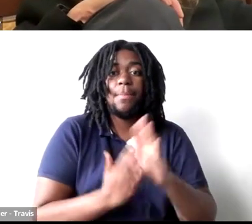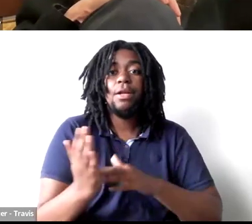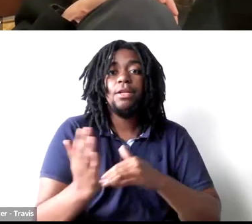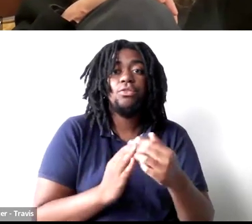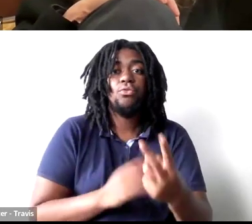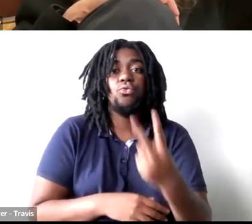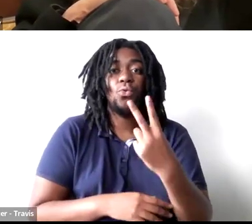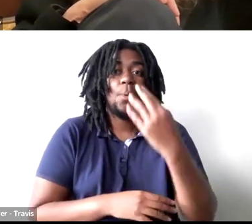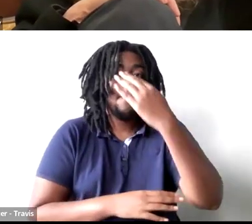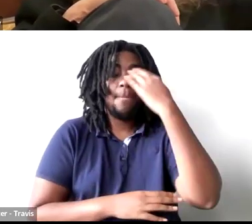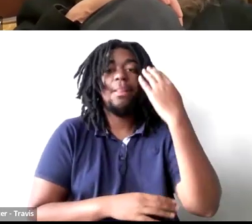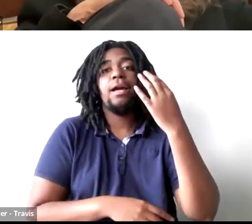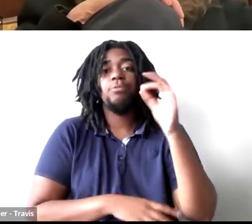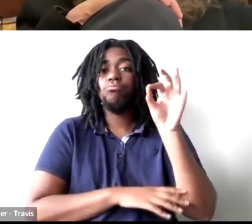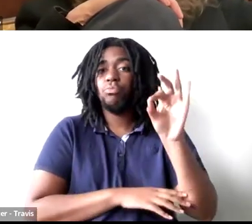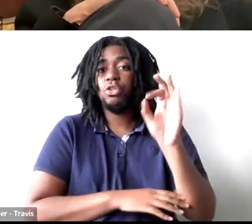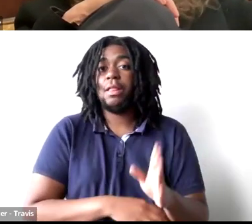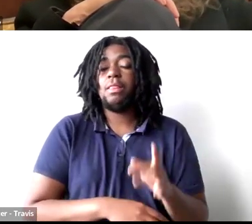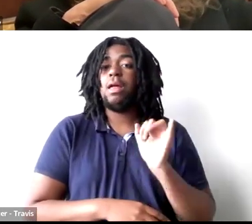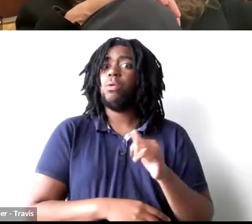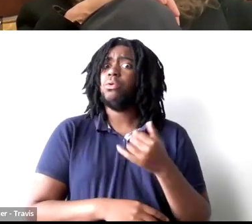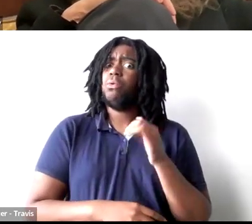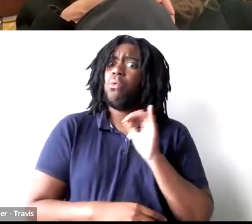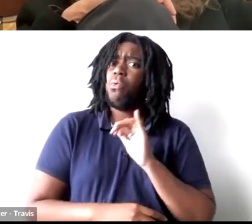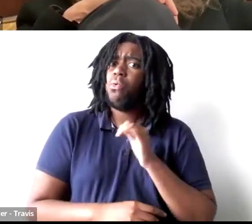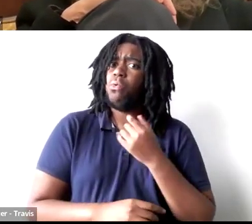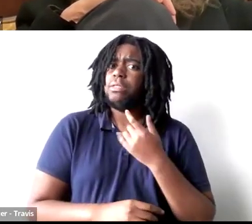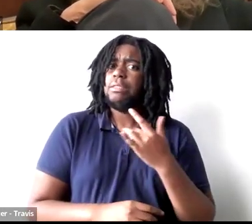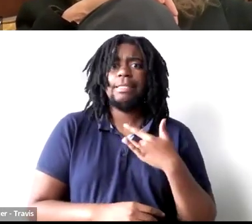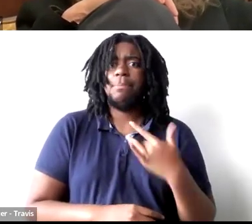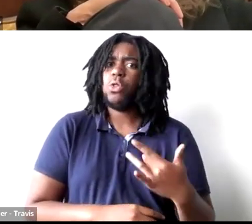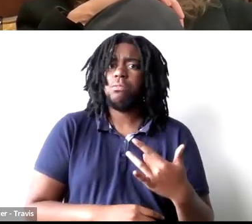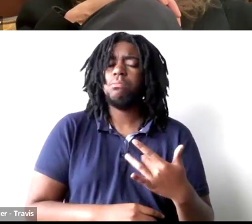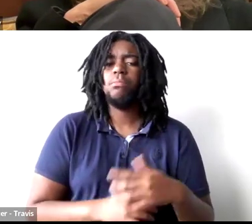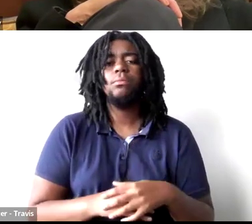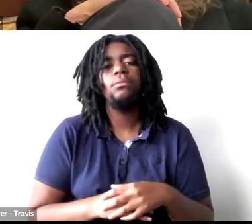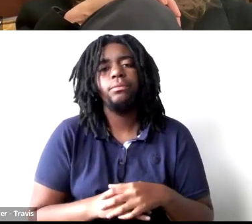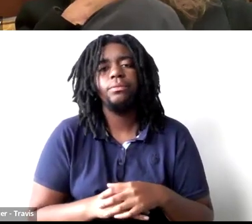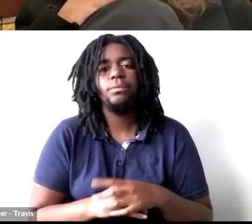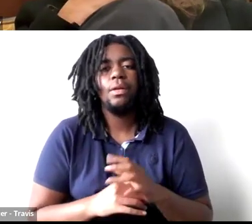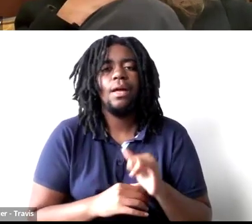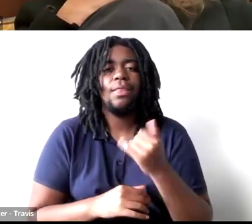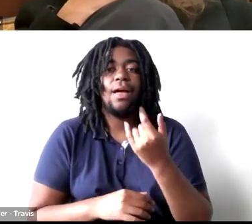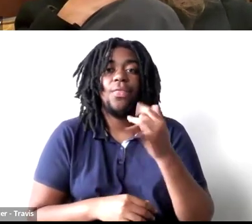which was a very unusual thing, 2 very handsome portraits, one of which is at the Delaware Art Museum.